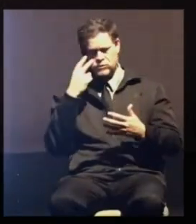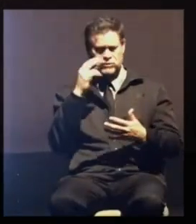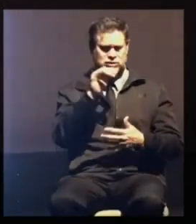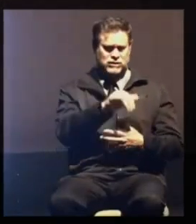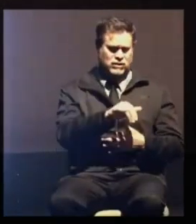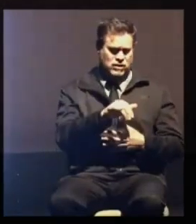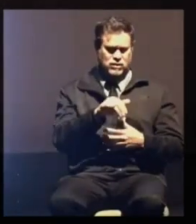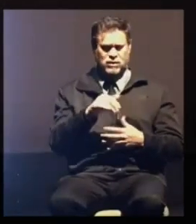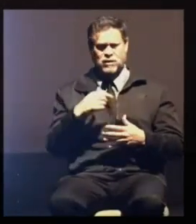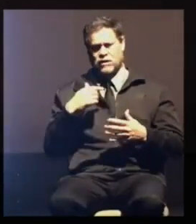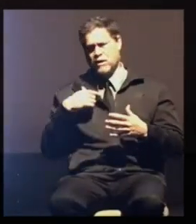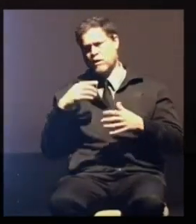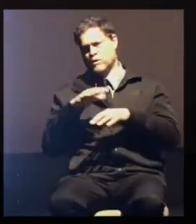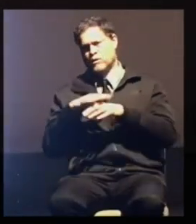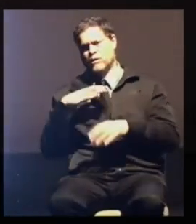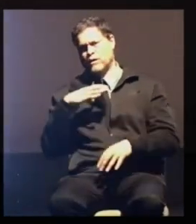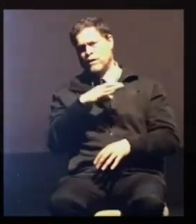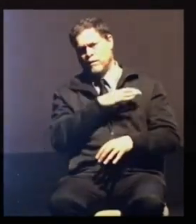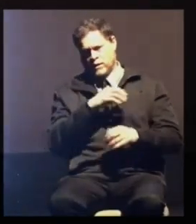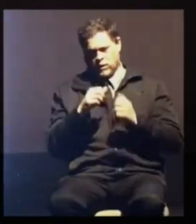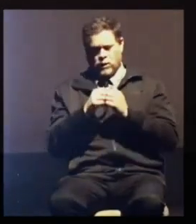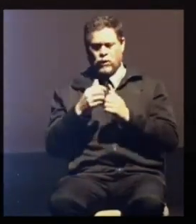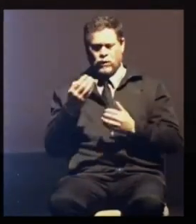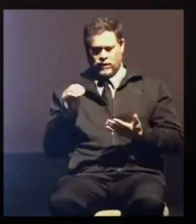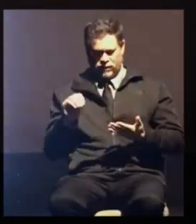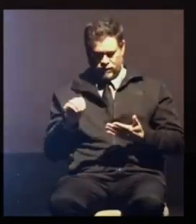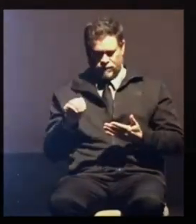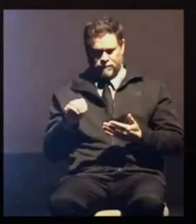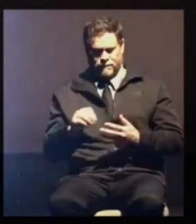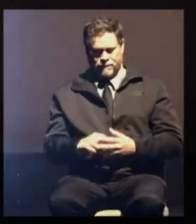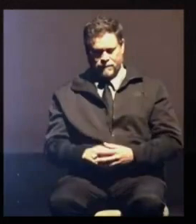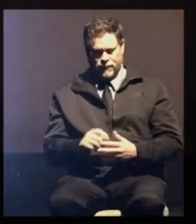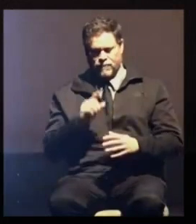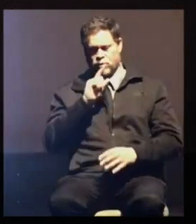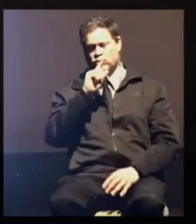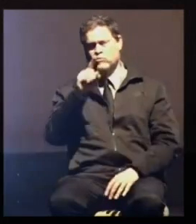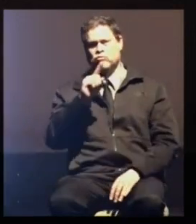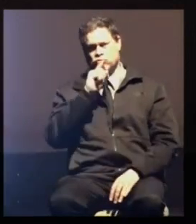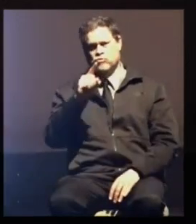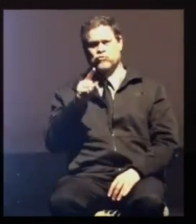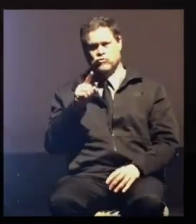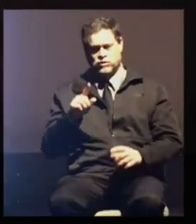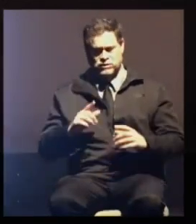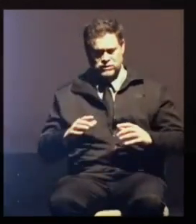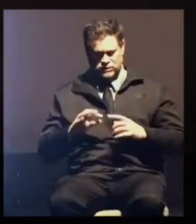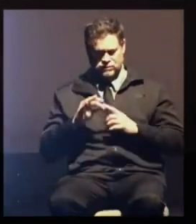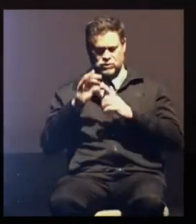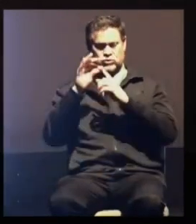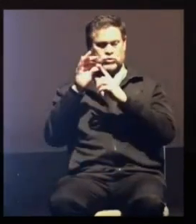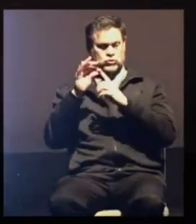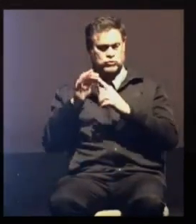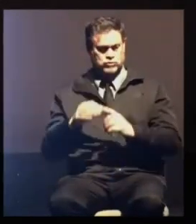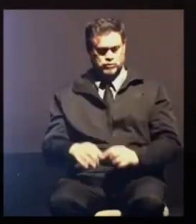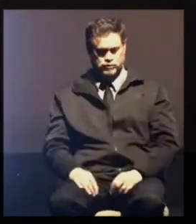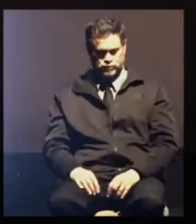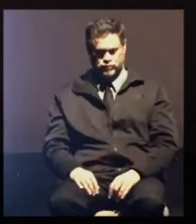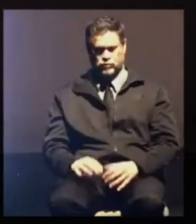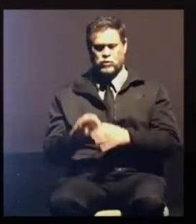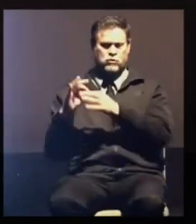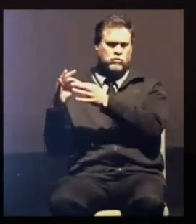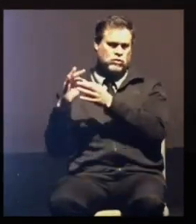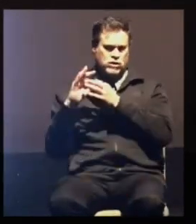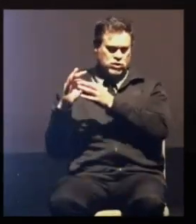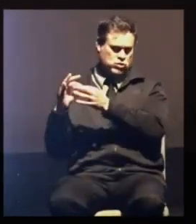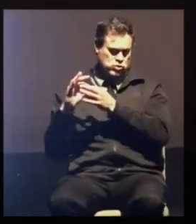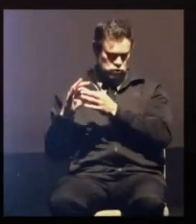this? And I was on the committee with him, and it was really, really something special. The relationship